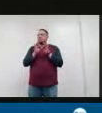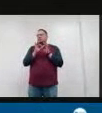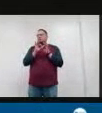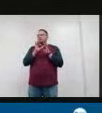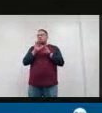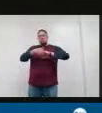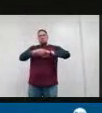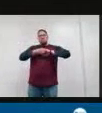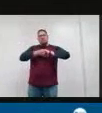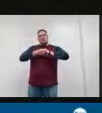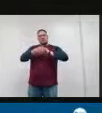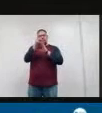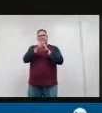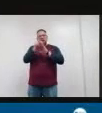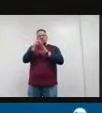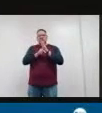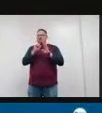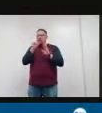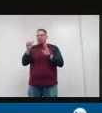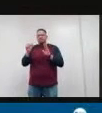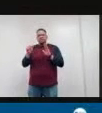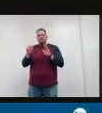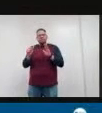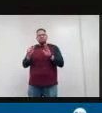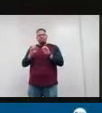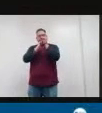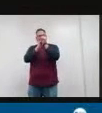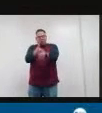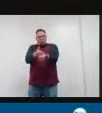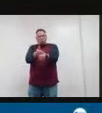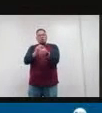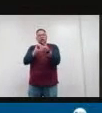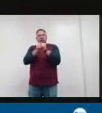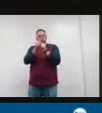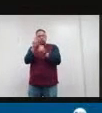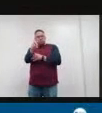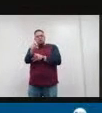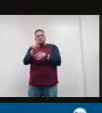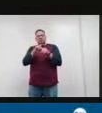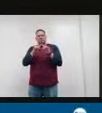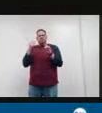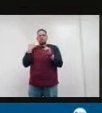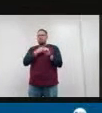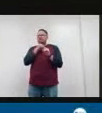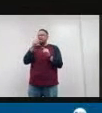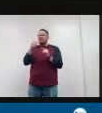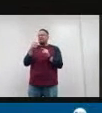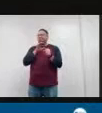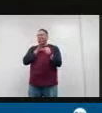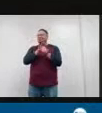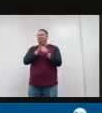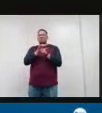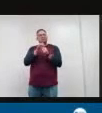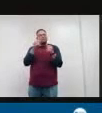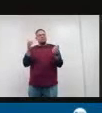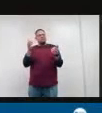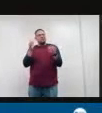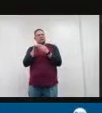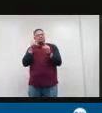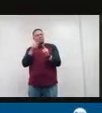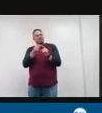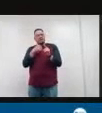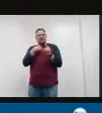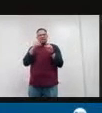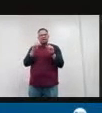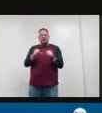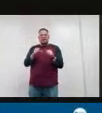have not been upheld the way it should be. And we're still not completely reached that point where I can